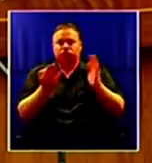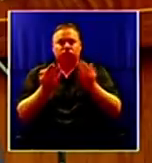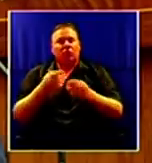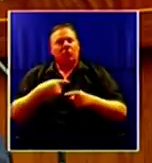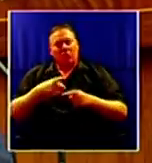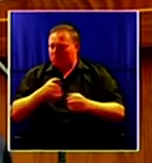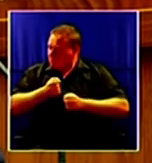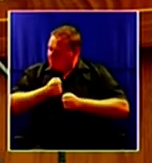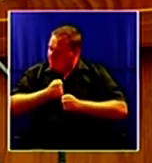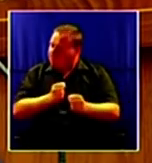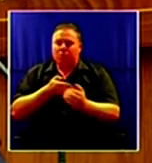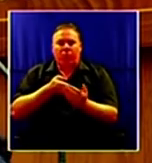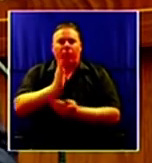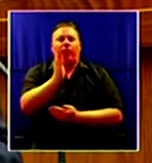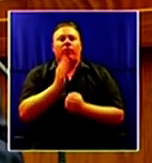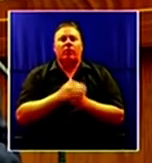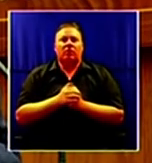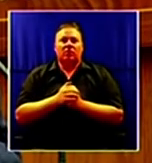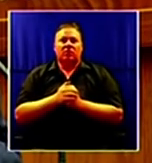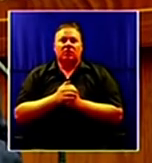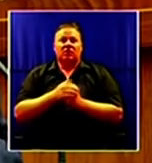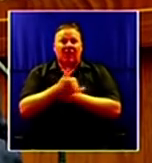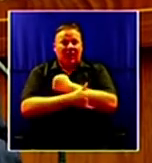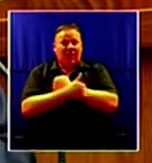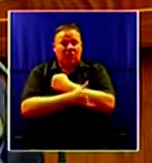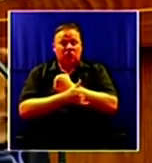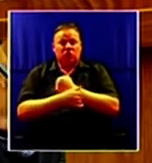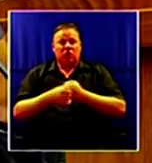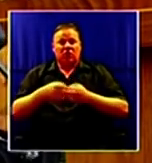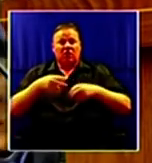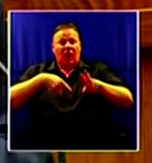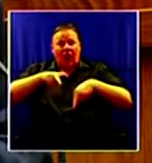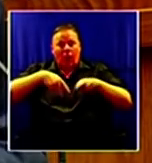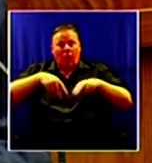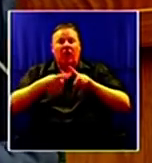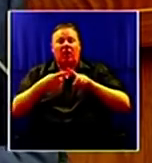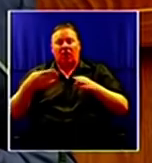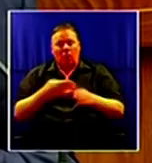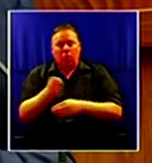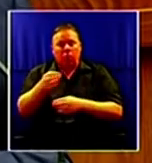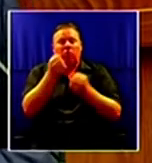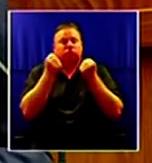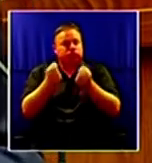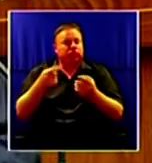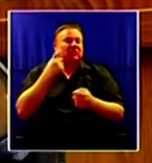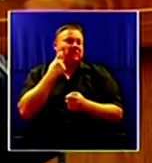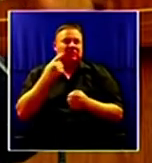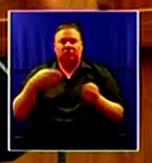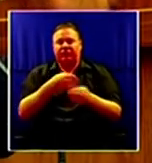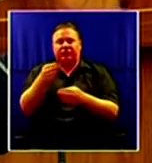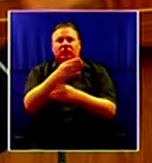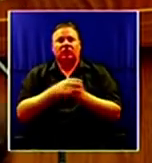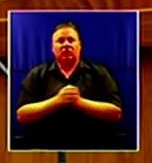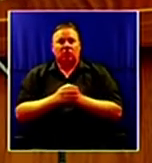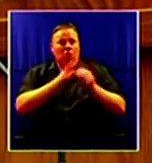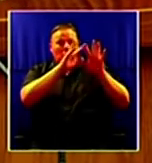Our country has a network of highways and byways, which are the envy of many around the world. The mighty